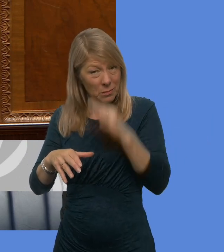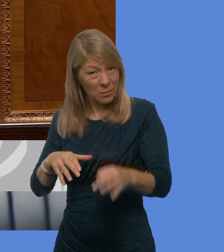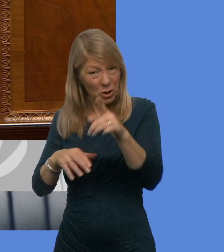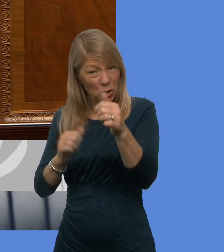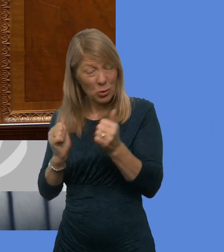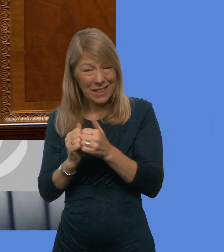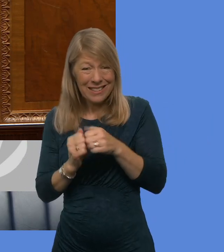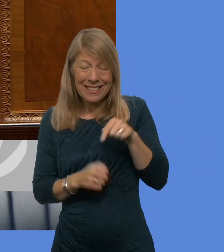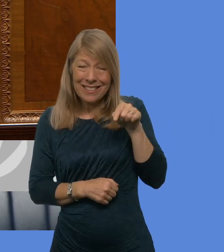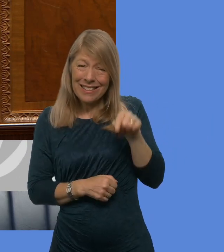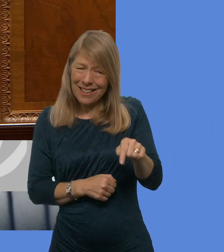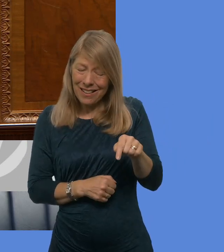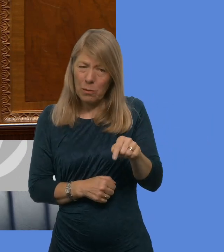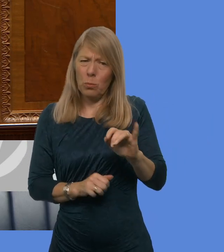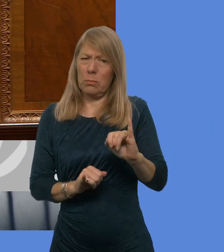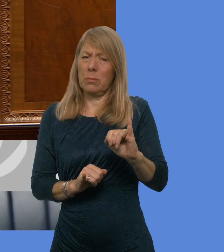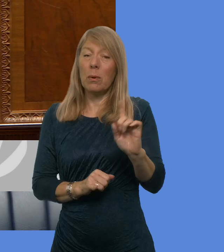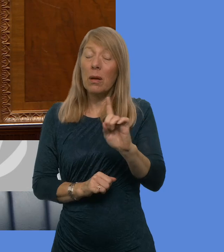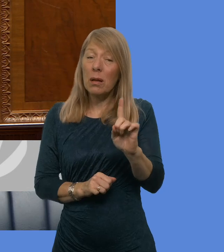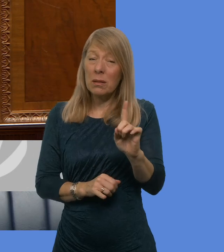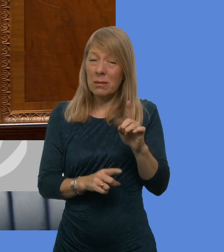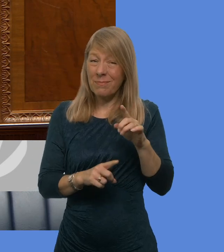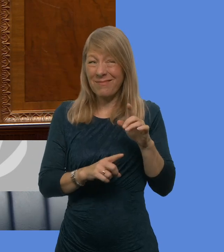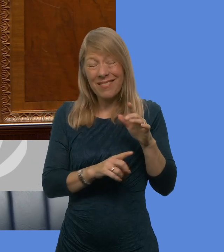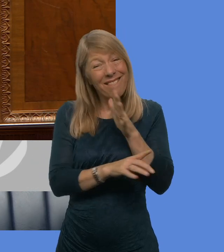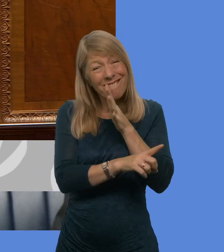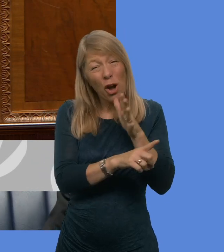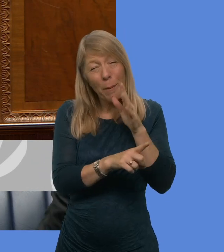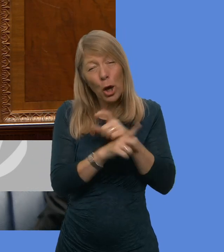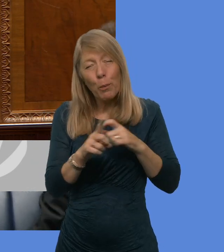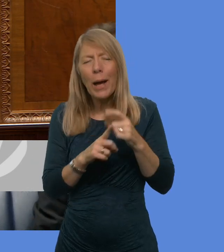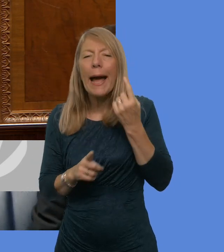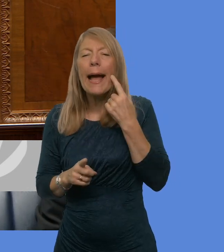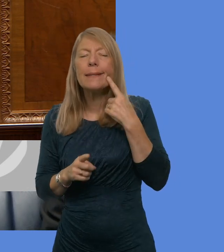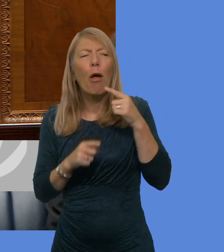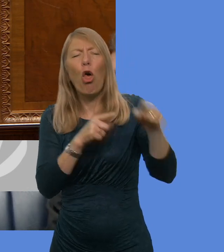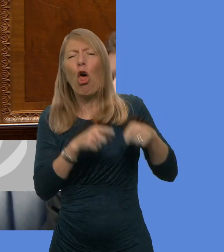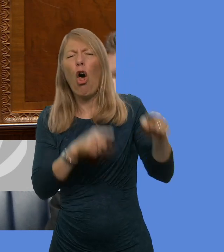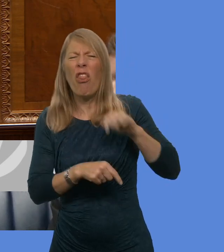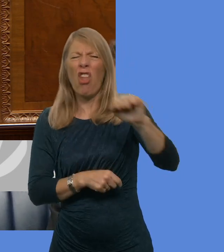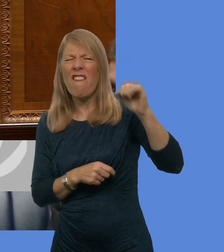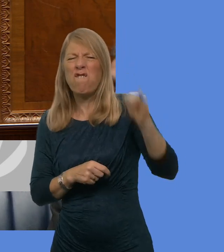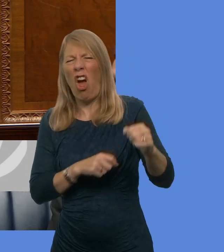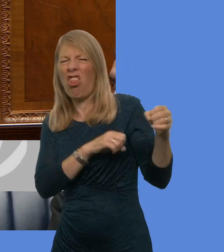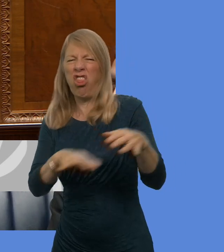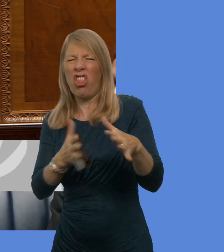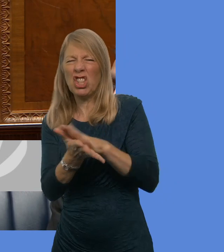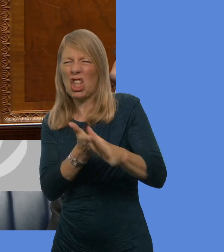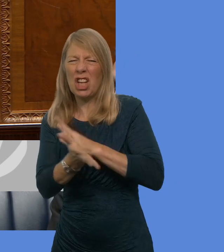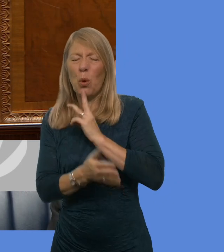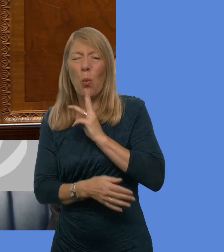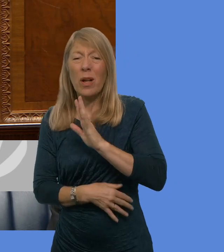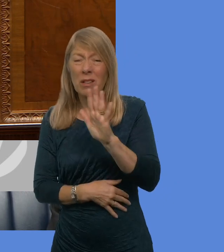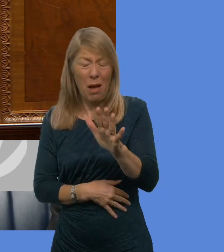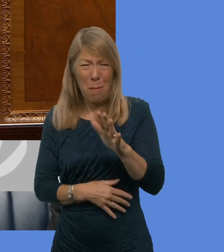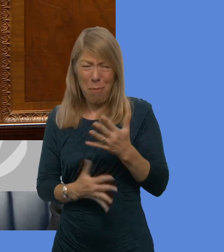community, who are easy to blame in this issue, but a wider issue that must be tackled in the round and a multifaceted